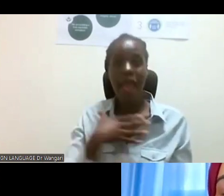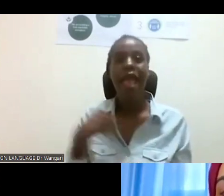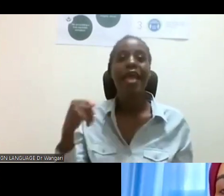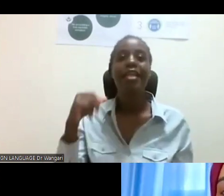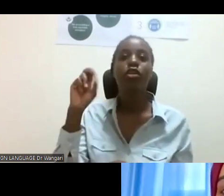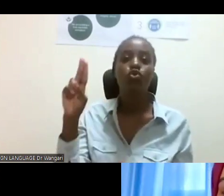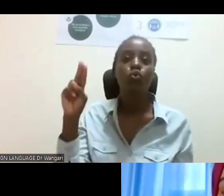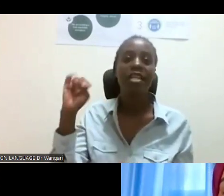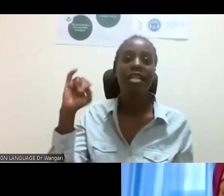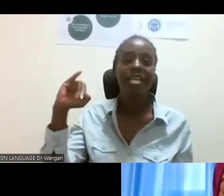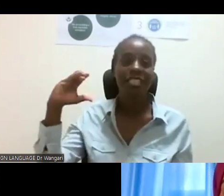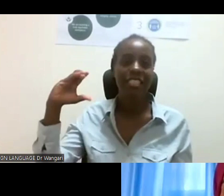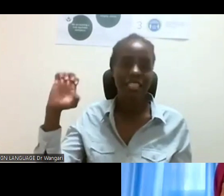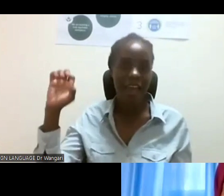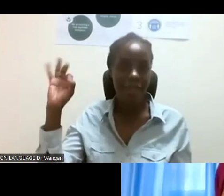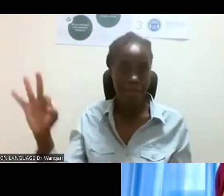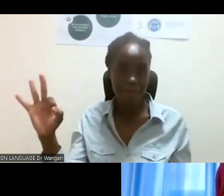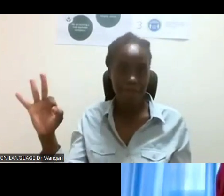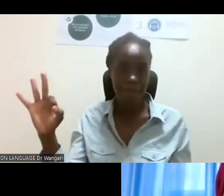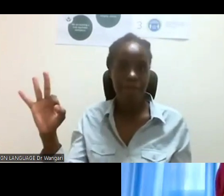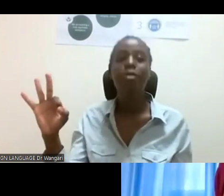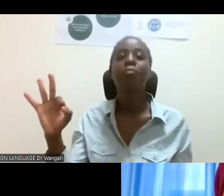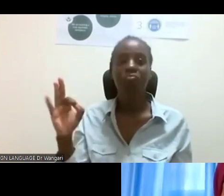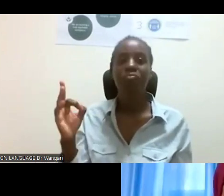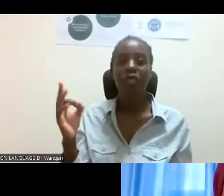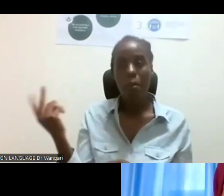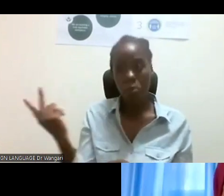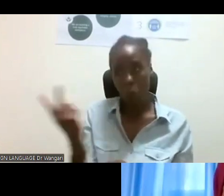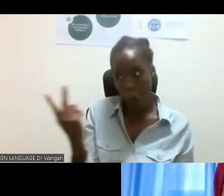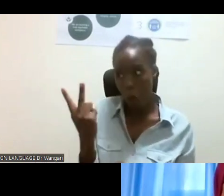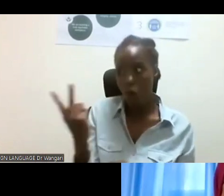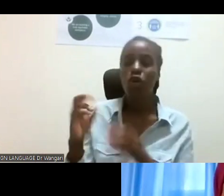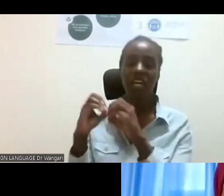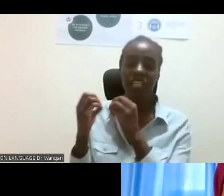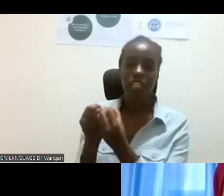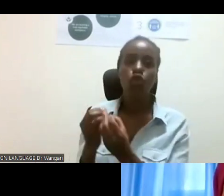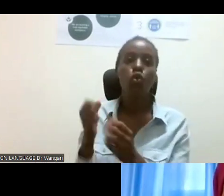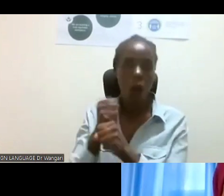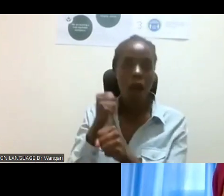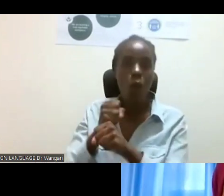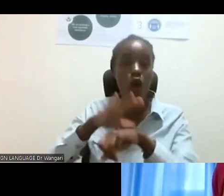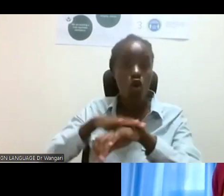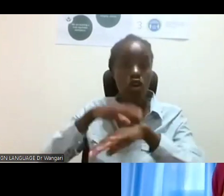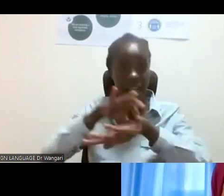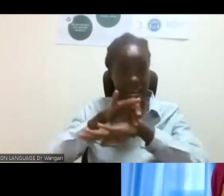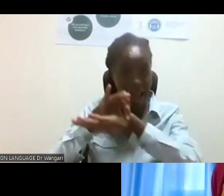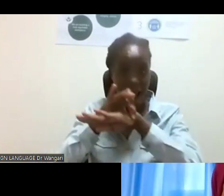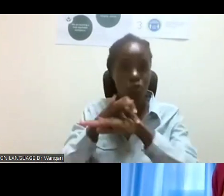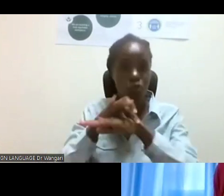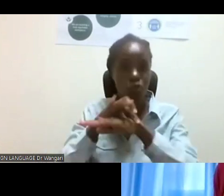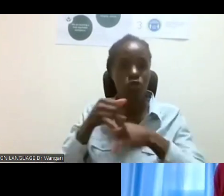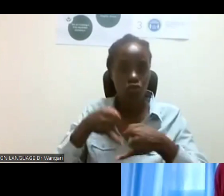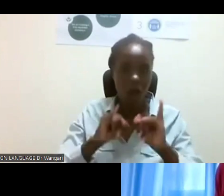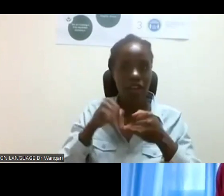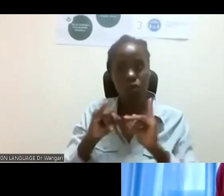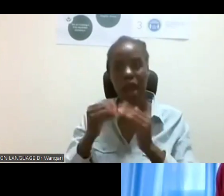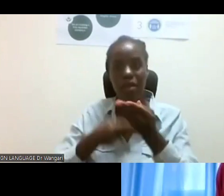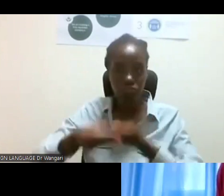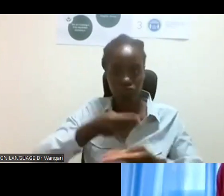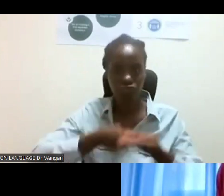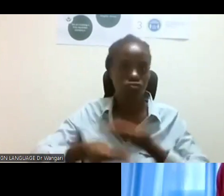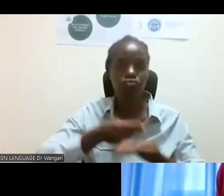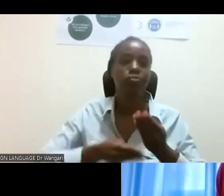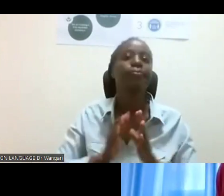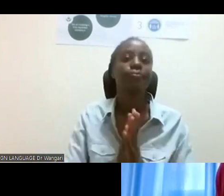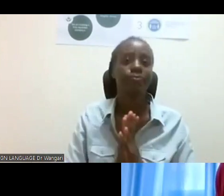the ground, the discussions and awarenesses. Yeah. So maybe, Dr. Muna, if you could follow through with that a